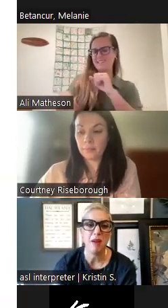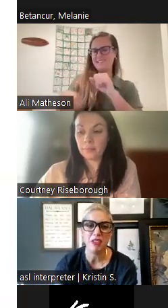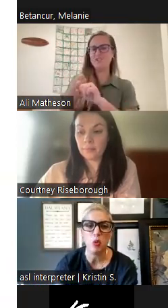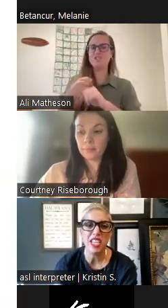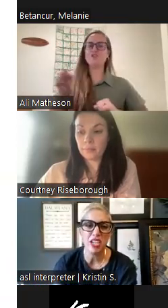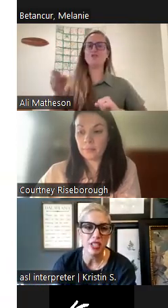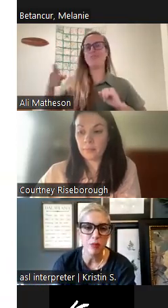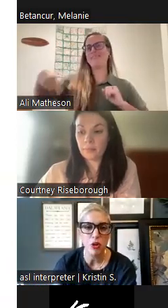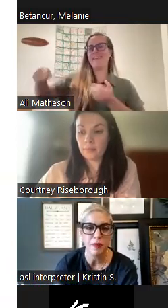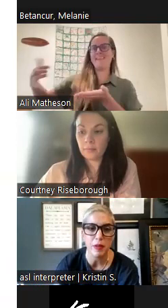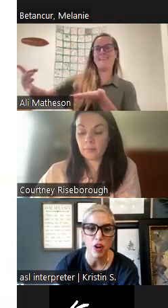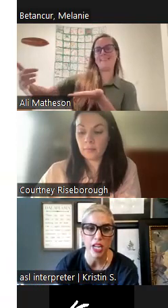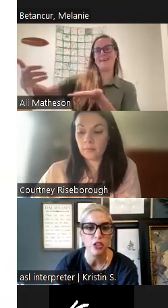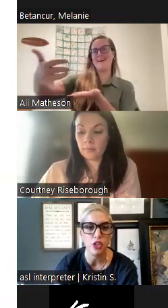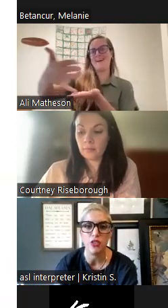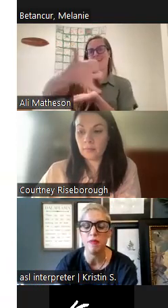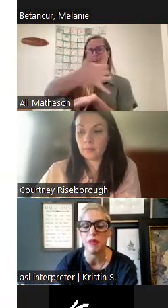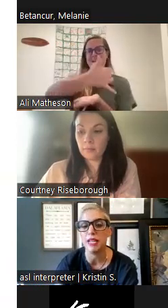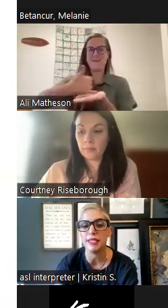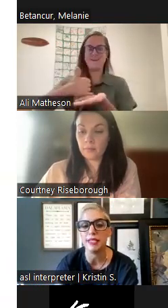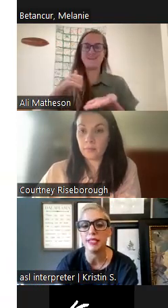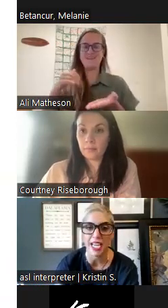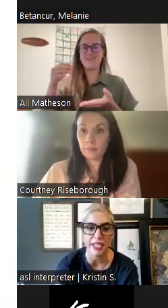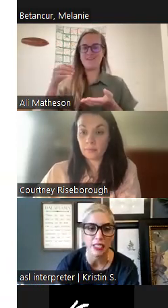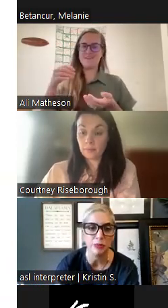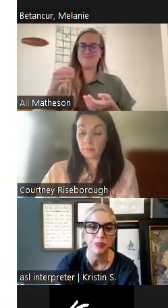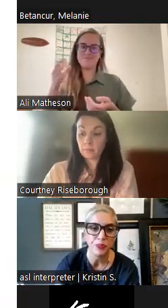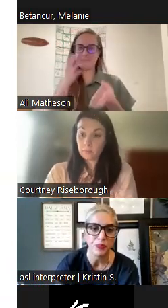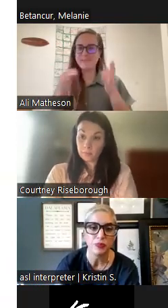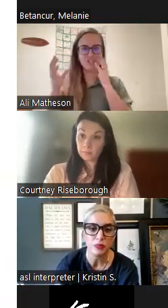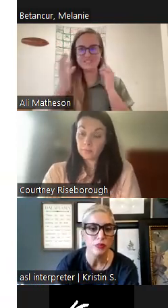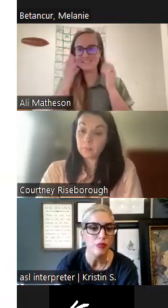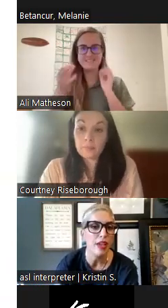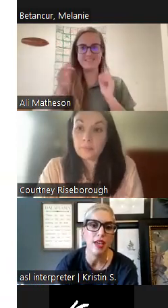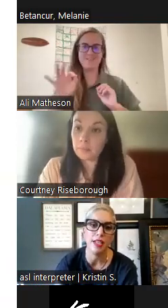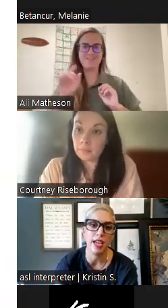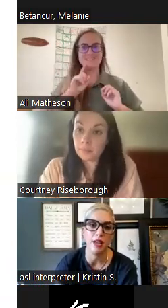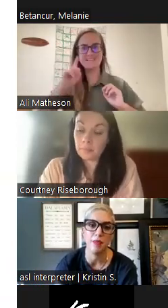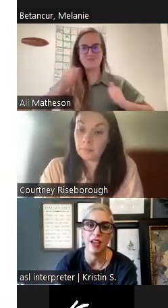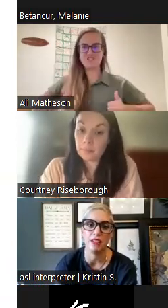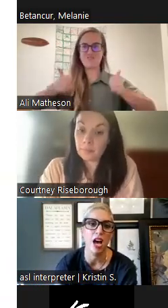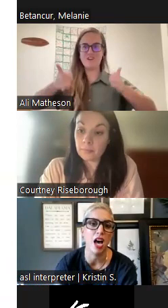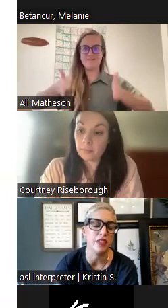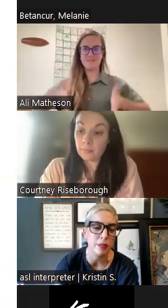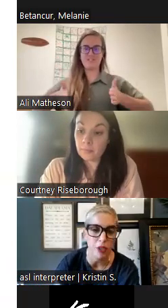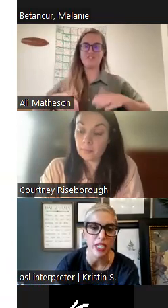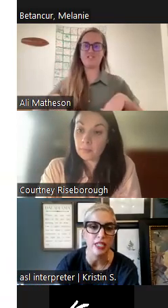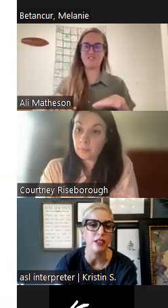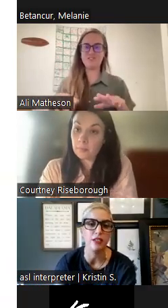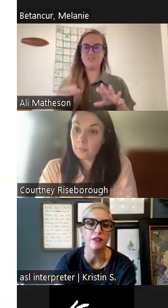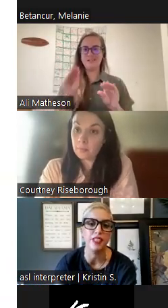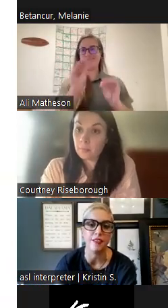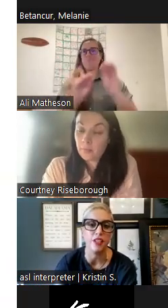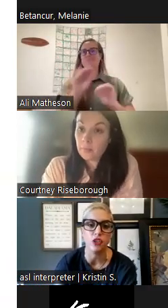So about 20 years that program's been running. So they've been collecting a lot of data and have had a lot of